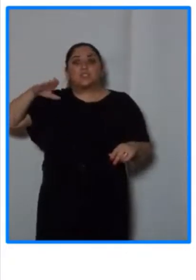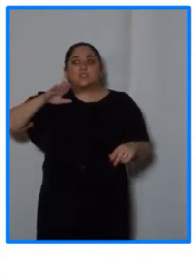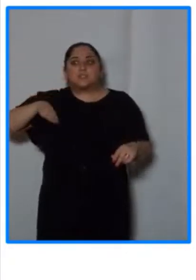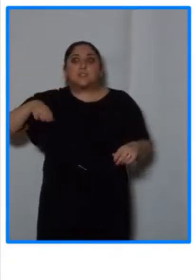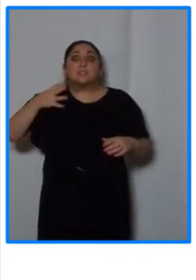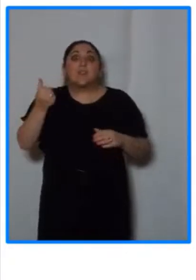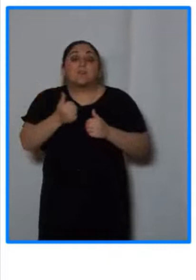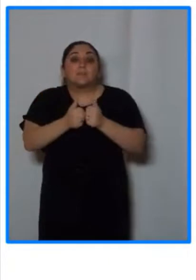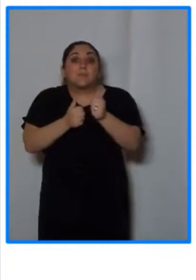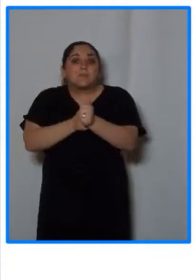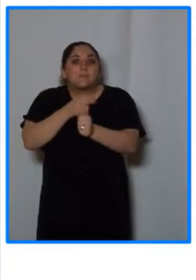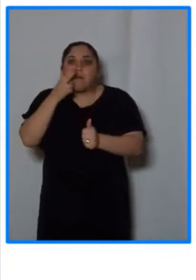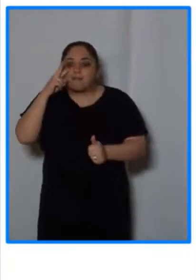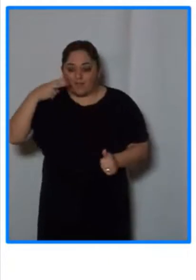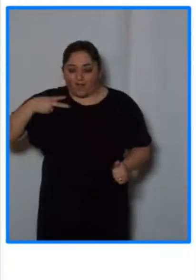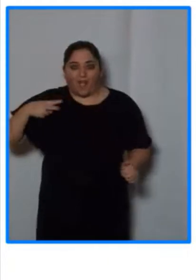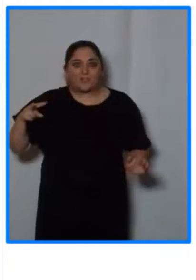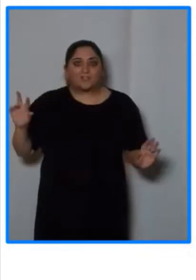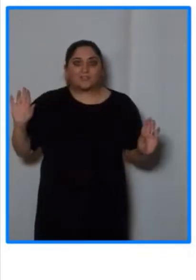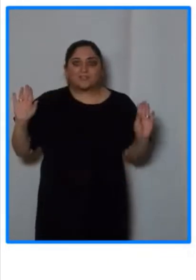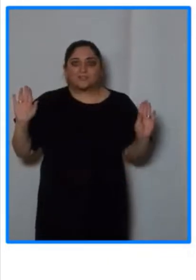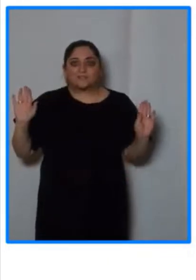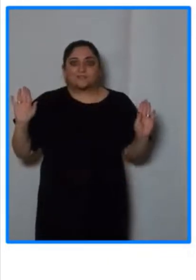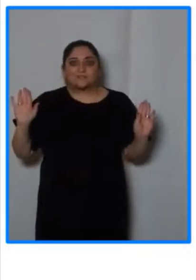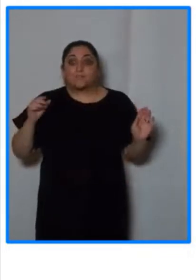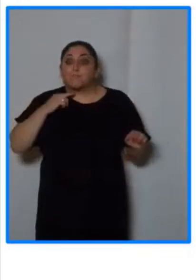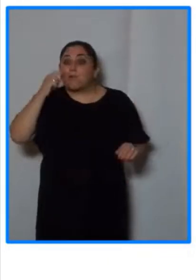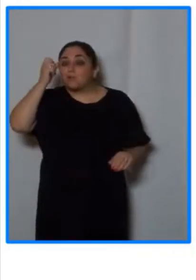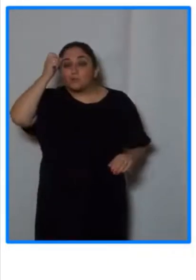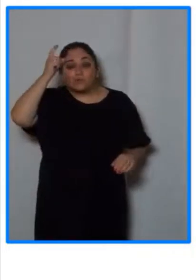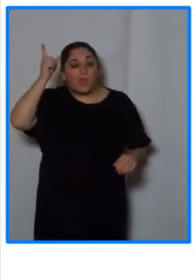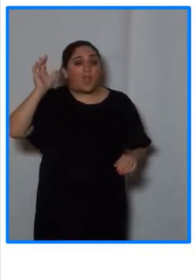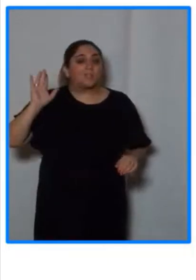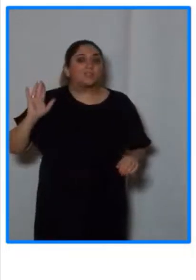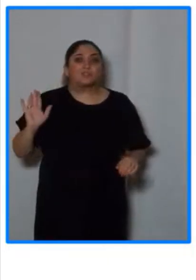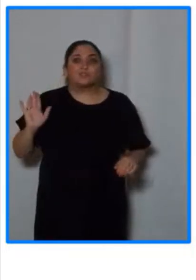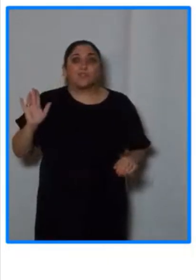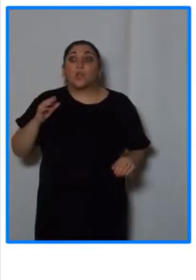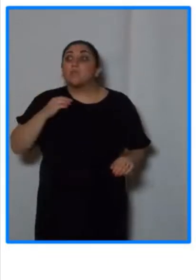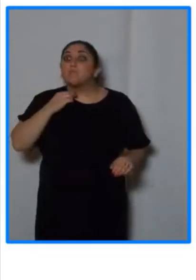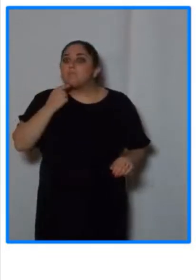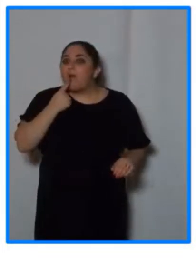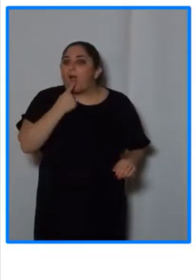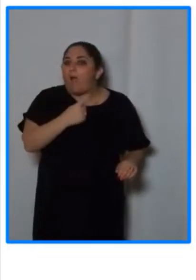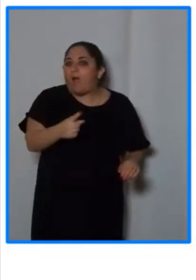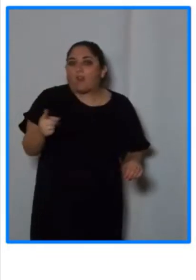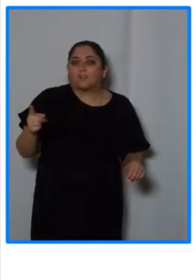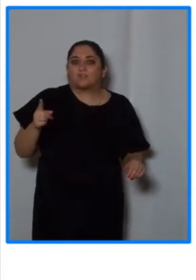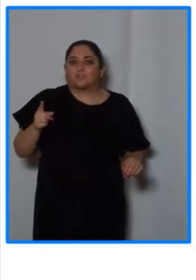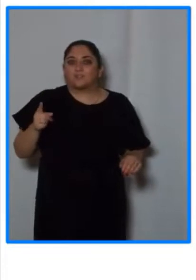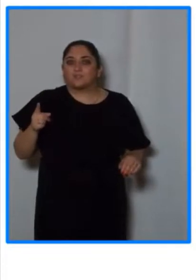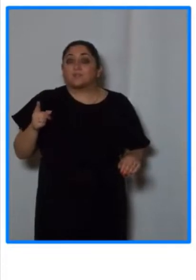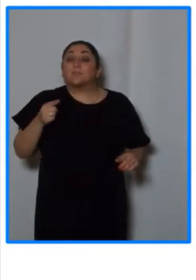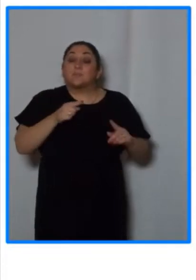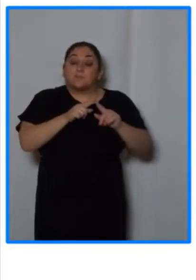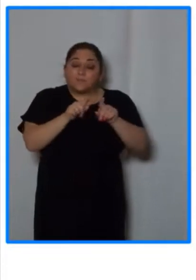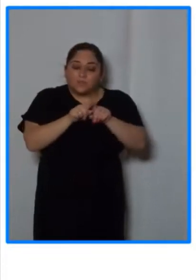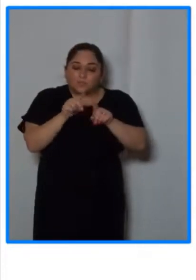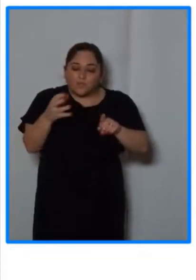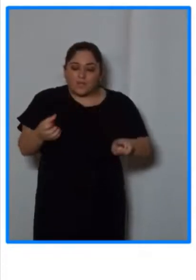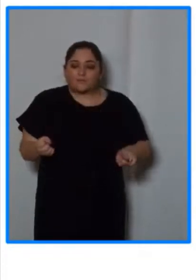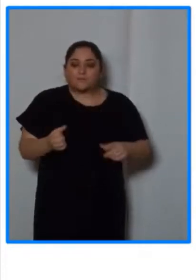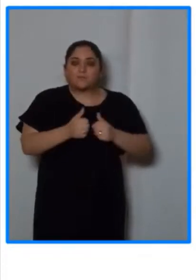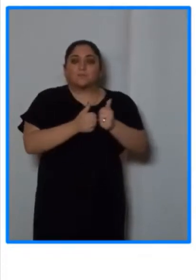invisible disabilities, and not everyone who has a disability will even self-identify as having a disability.